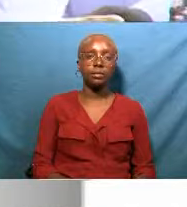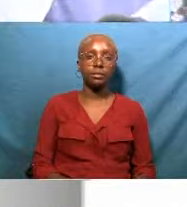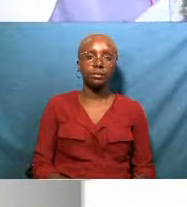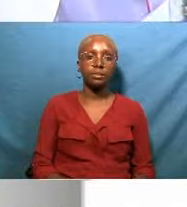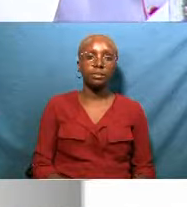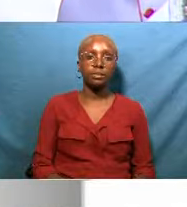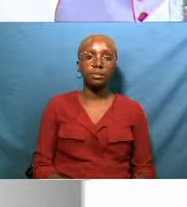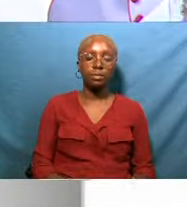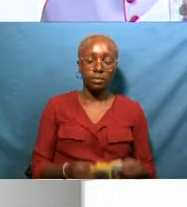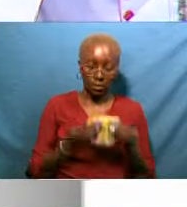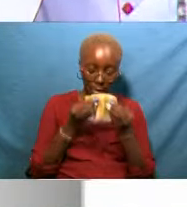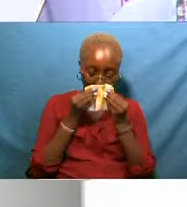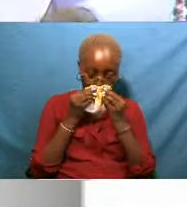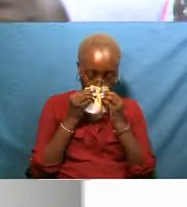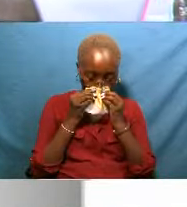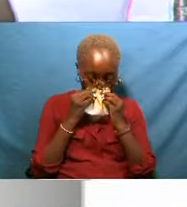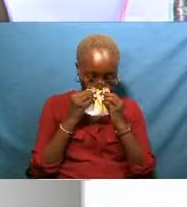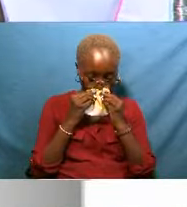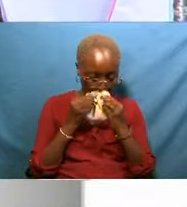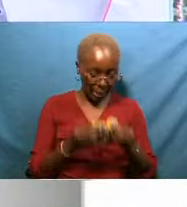Amen. The same way, after supper,